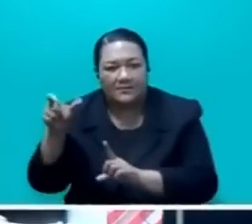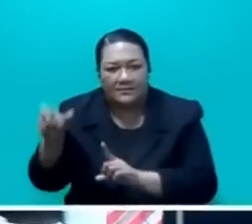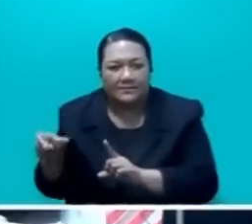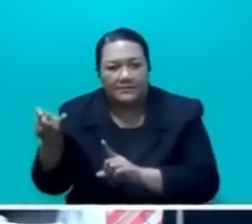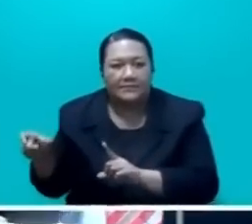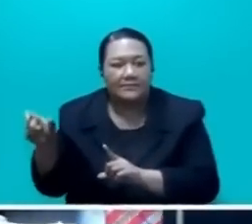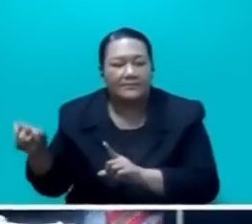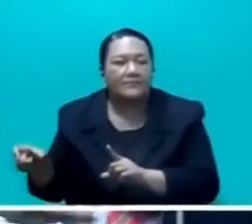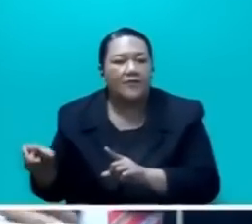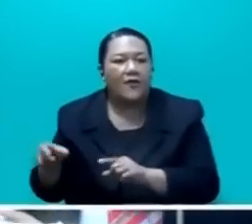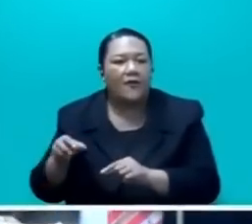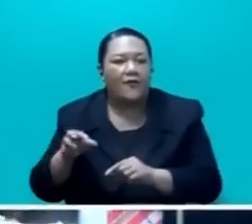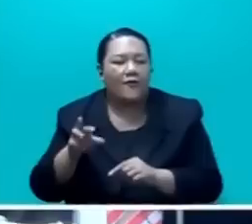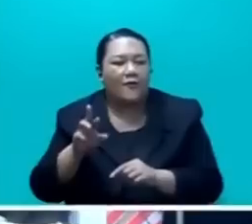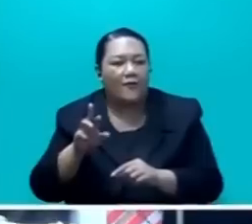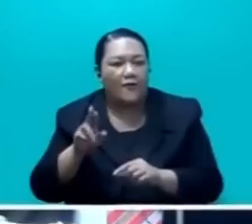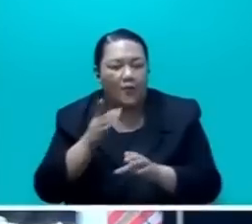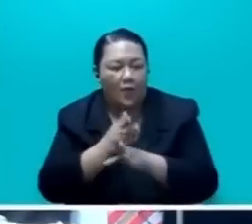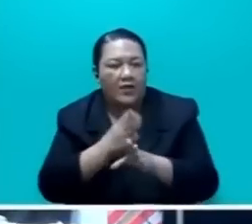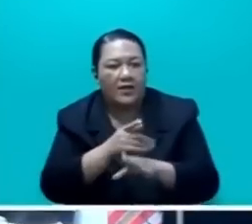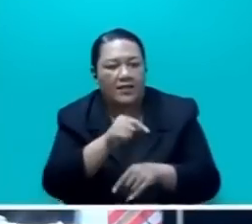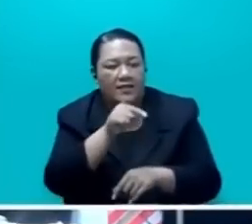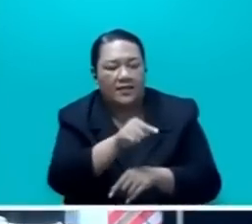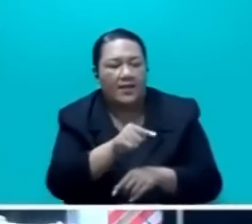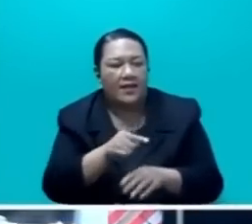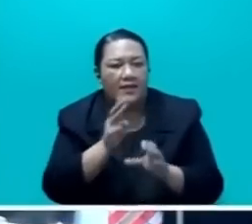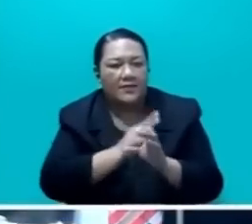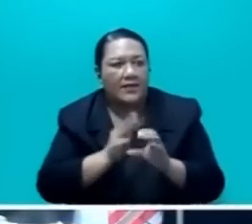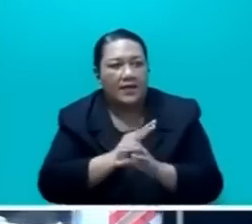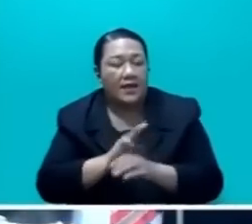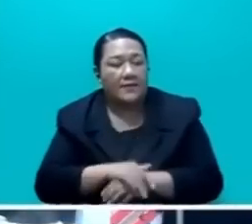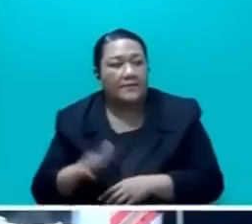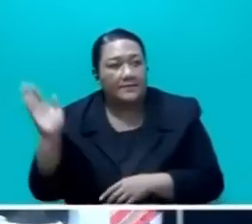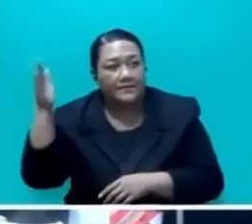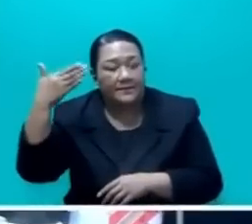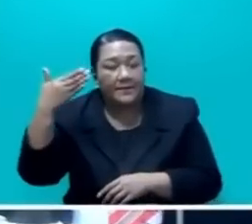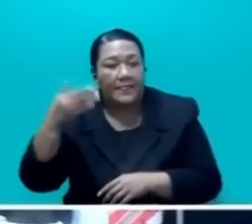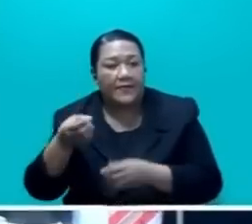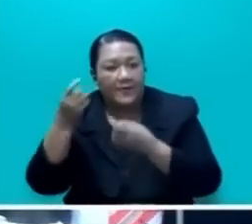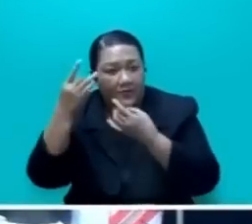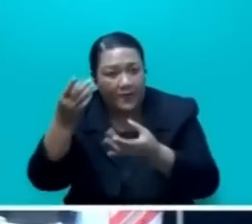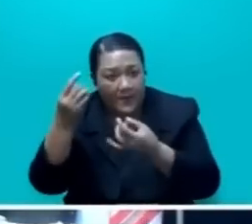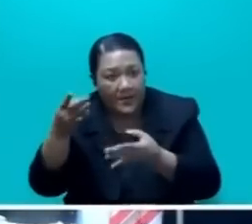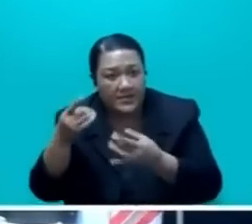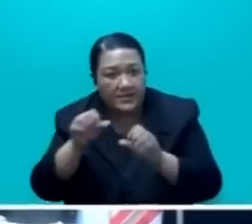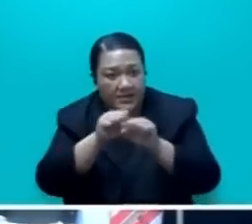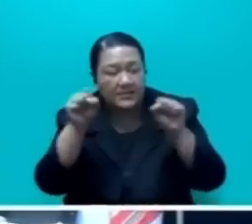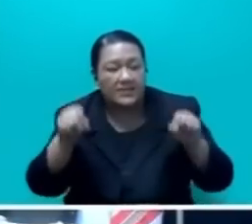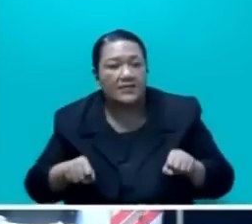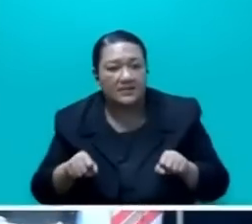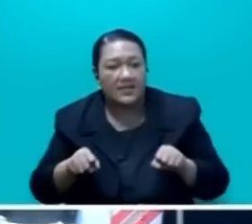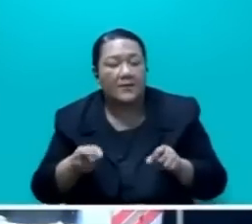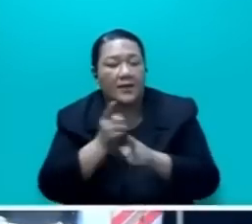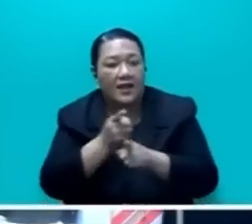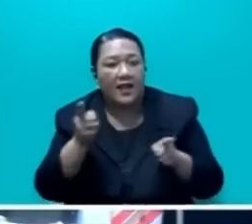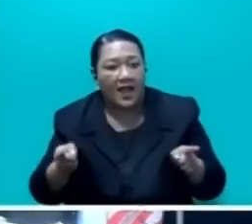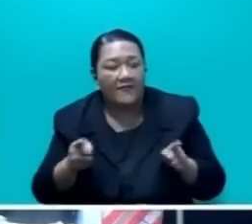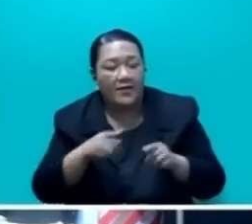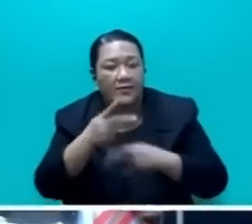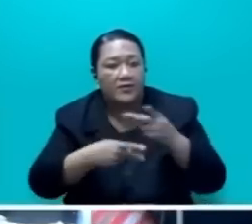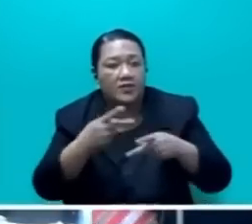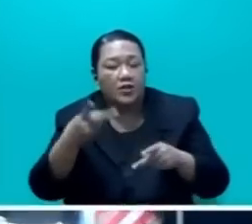Fiji Elections Office will also be conducting an internal audit of the results management information system which governs the results process of the